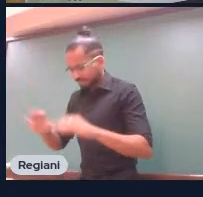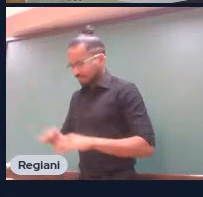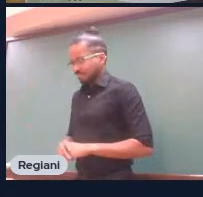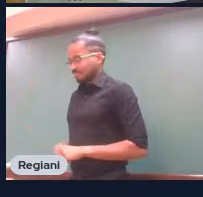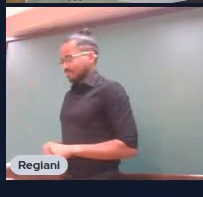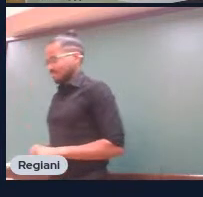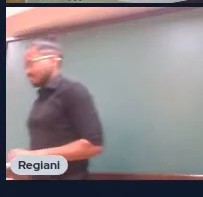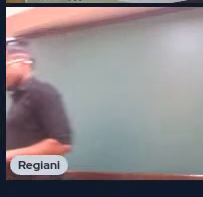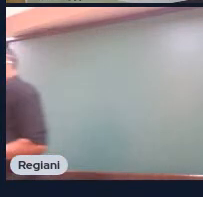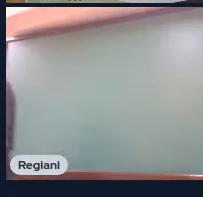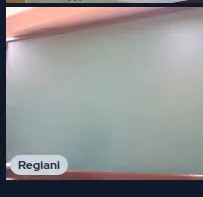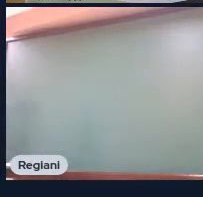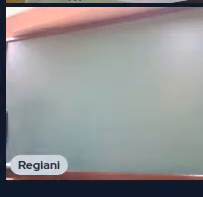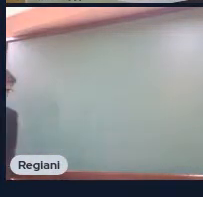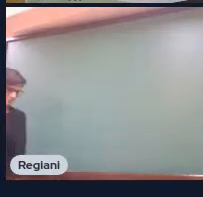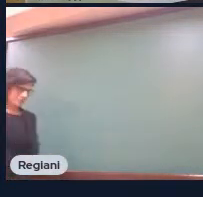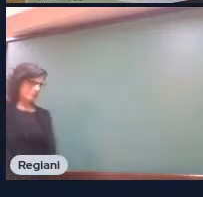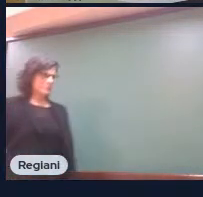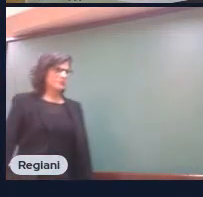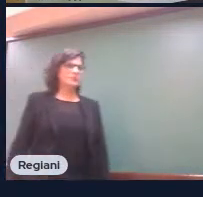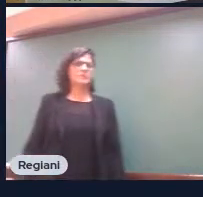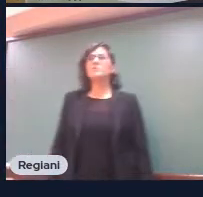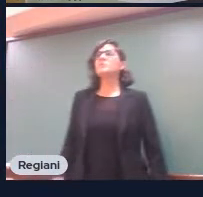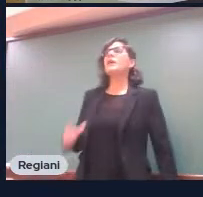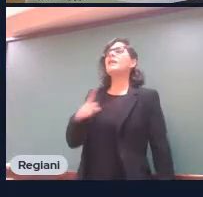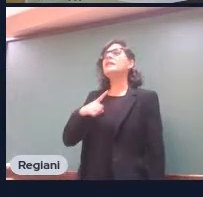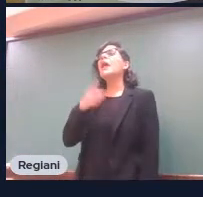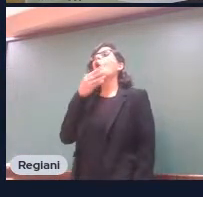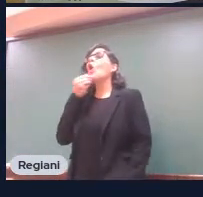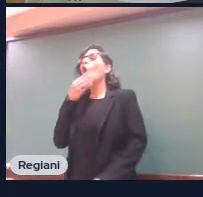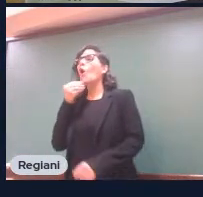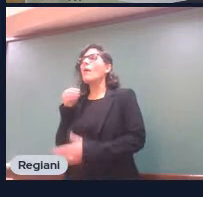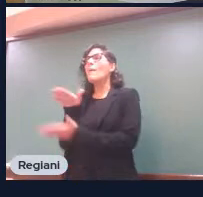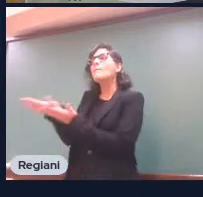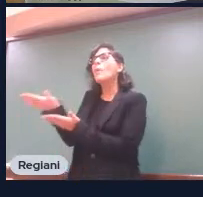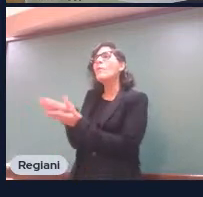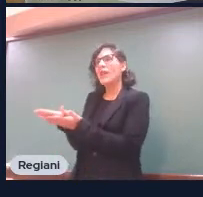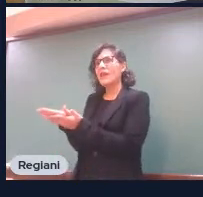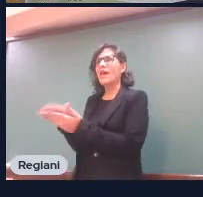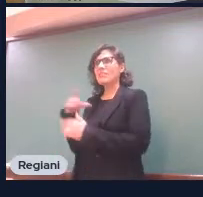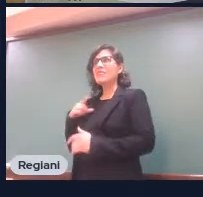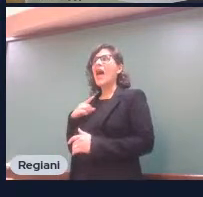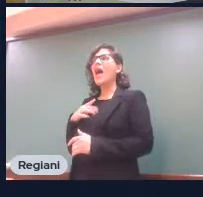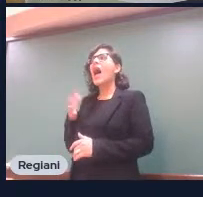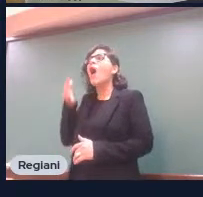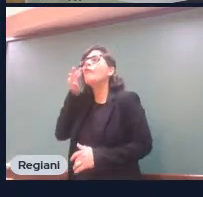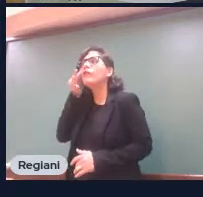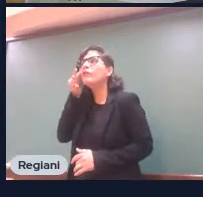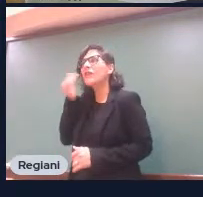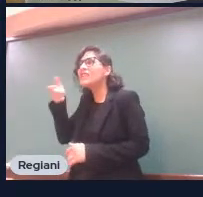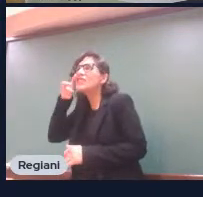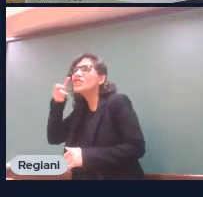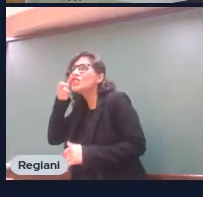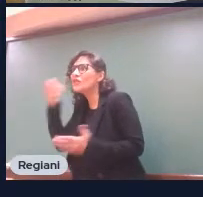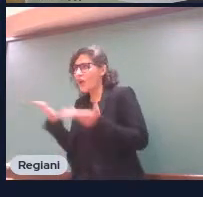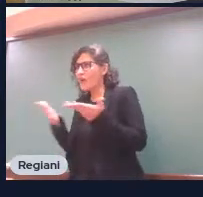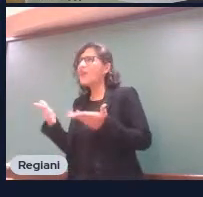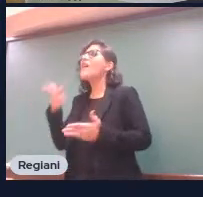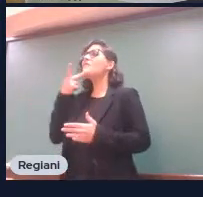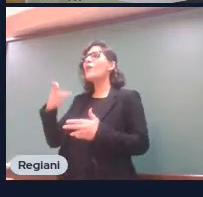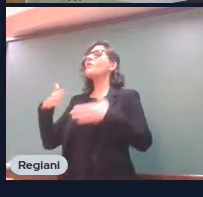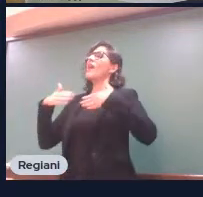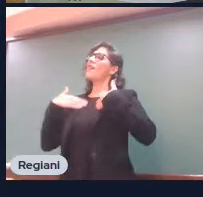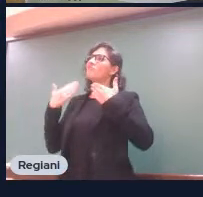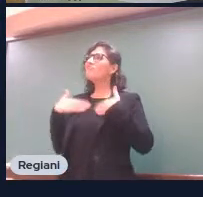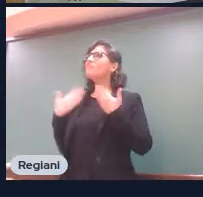I want to comment. Robert Lev is live. Robert Lev is the editor of the International Journal of Lexicography. He just commented, of course, he's very unhappy with